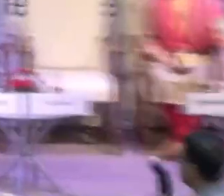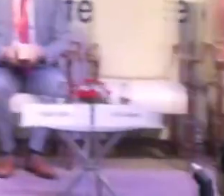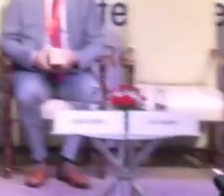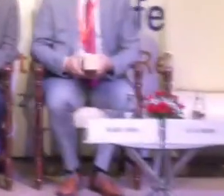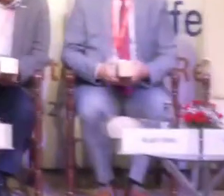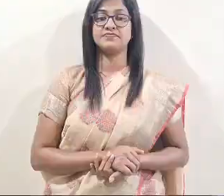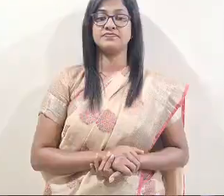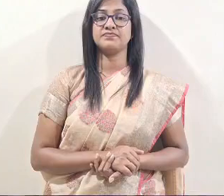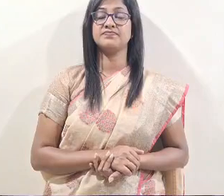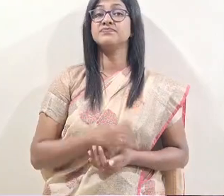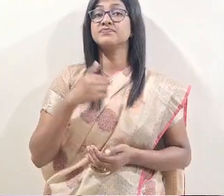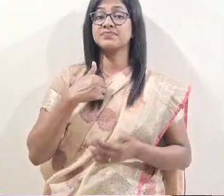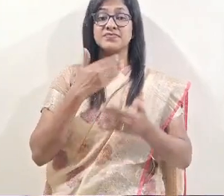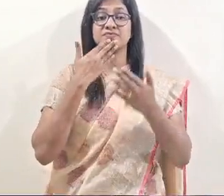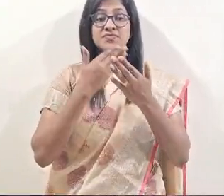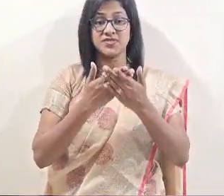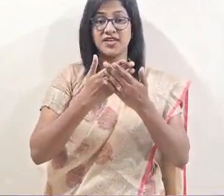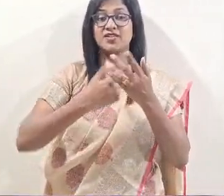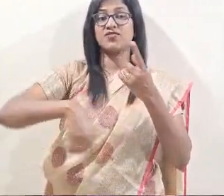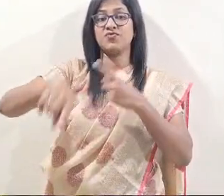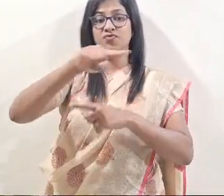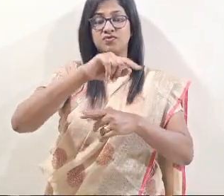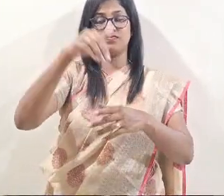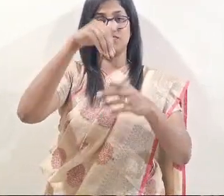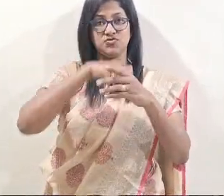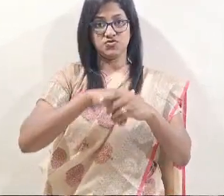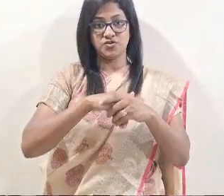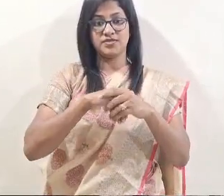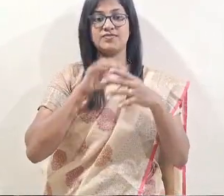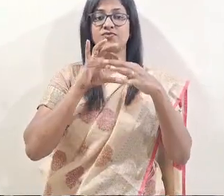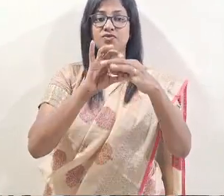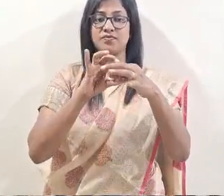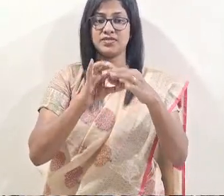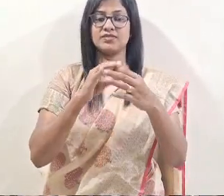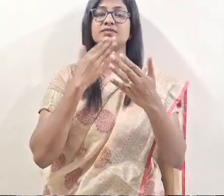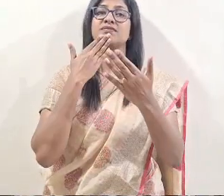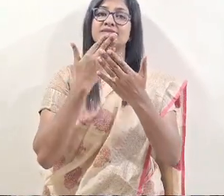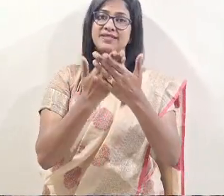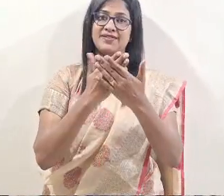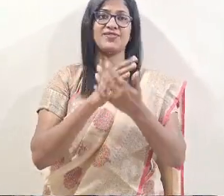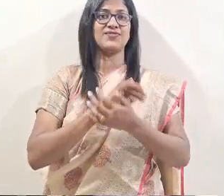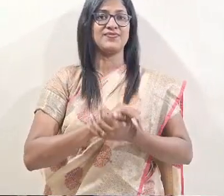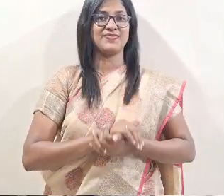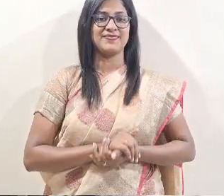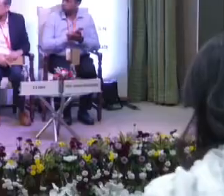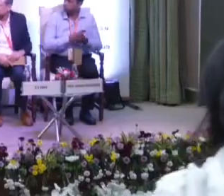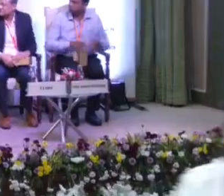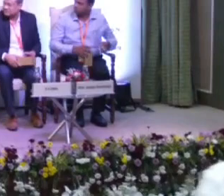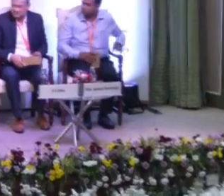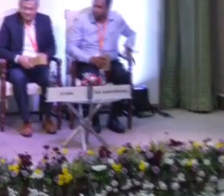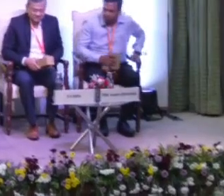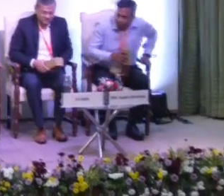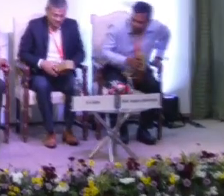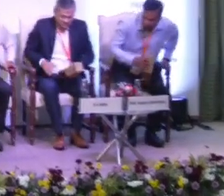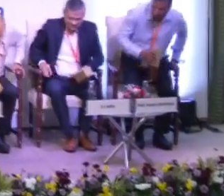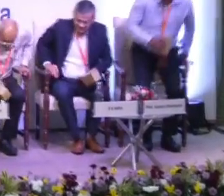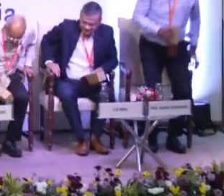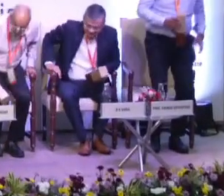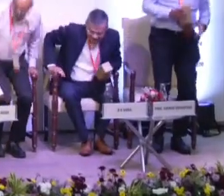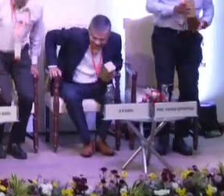Yes. We thank you for joining us and for your cooperation. Thank you. Okay, one group photograph.